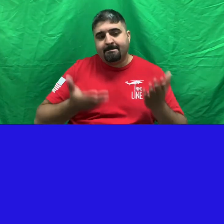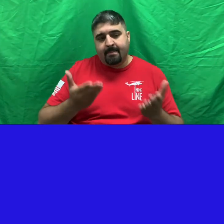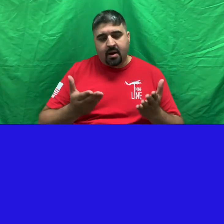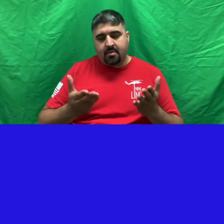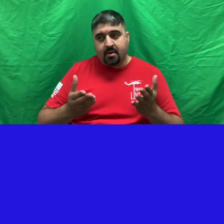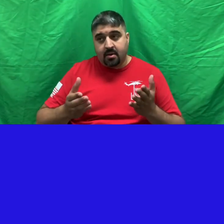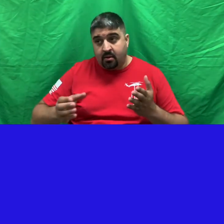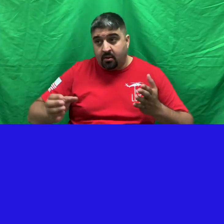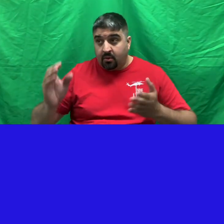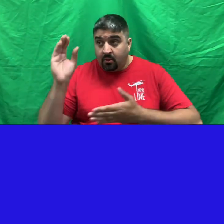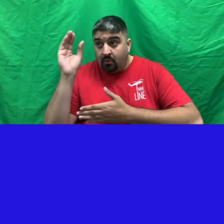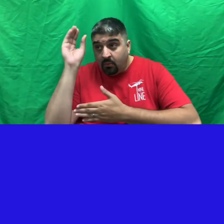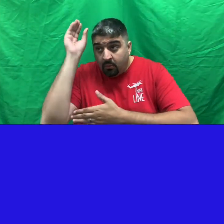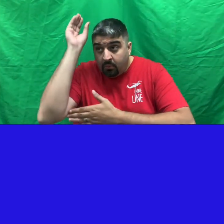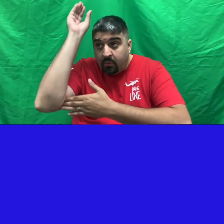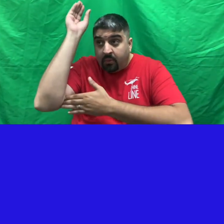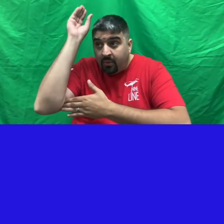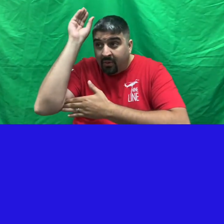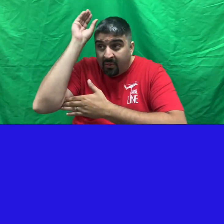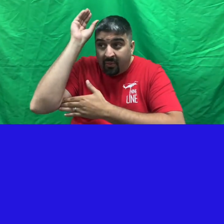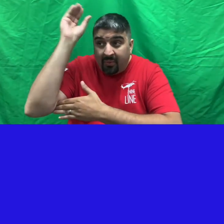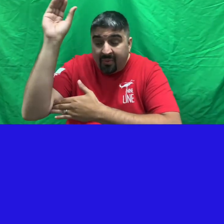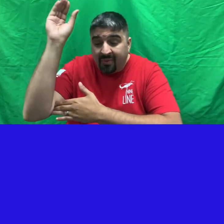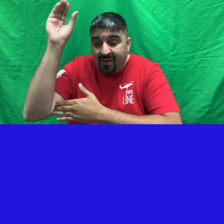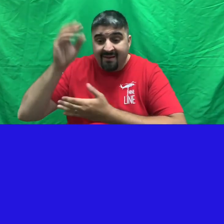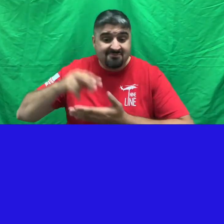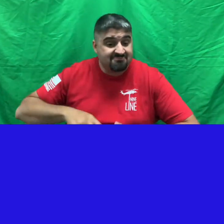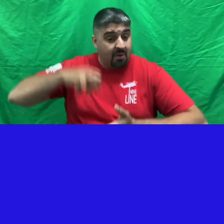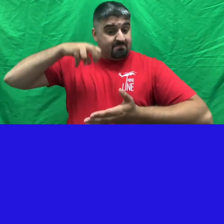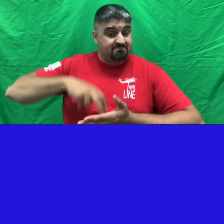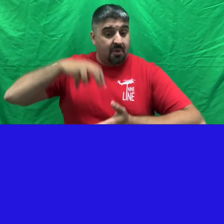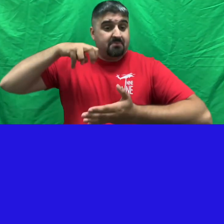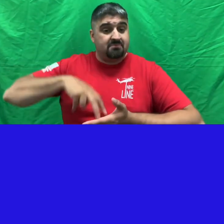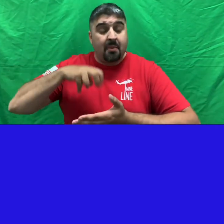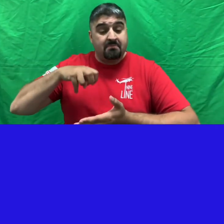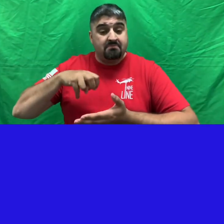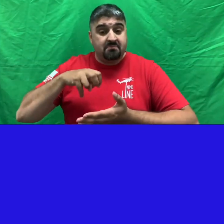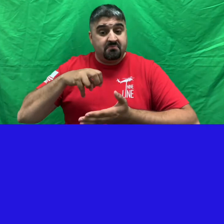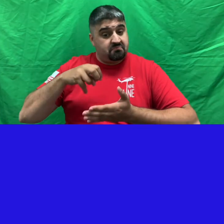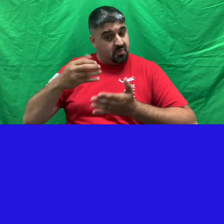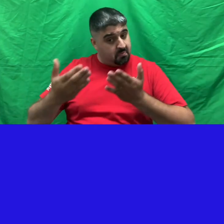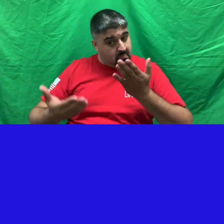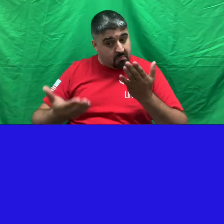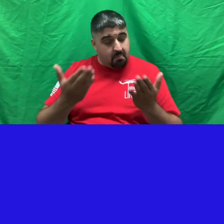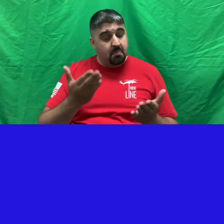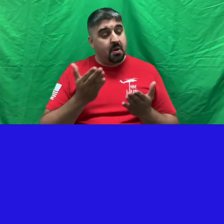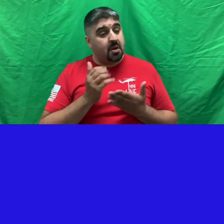head and jump up and down. Perhaps